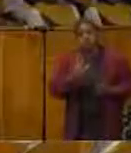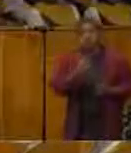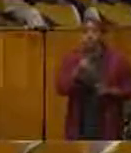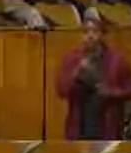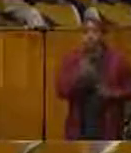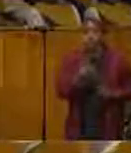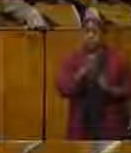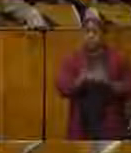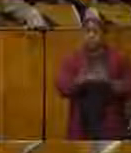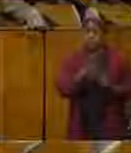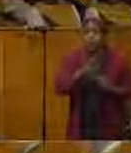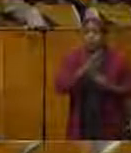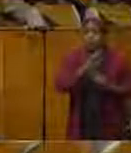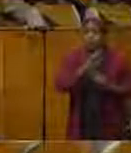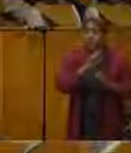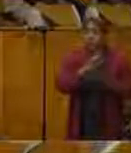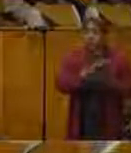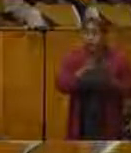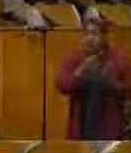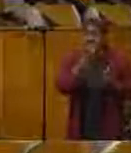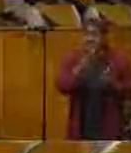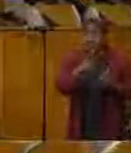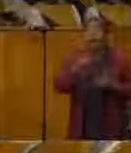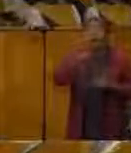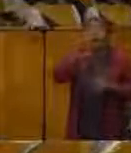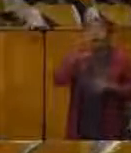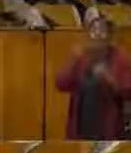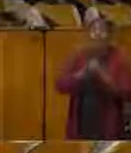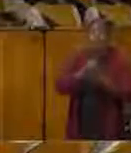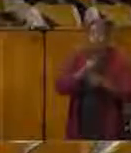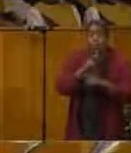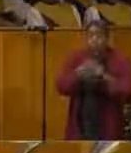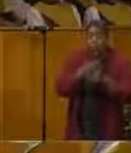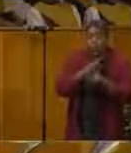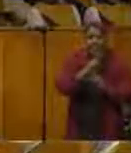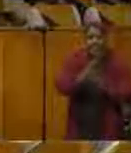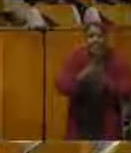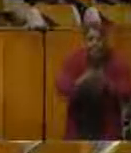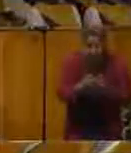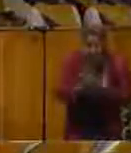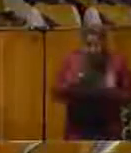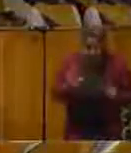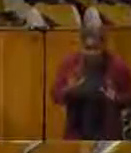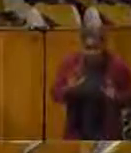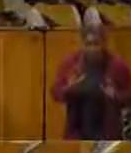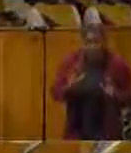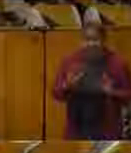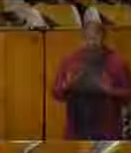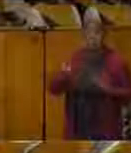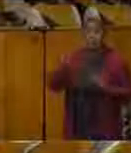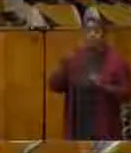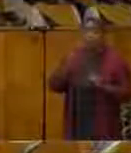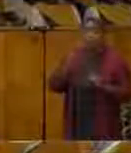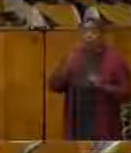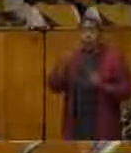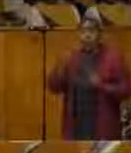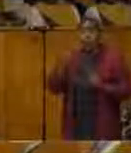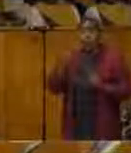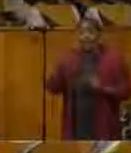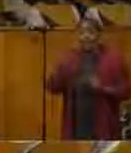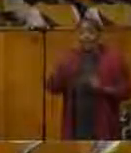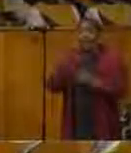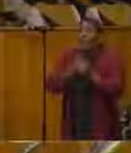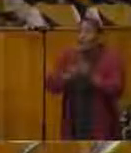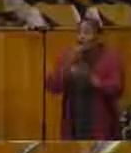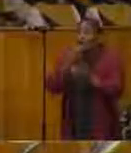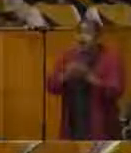John 3:16, for God so loved the world that he gave. James 1:17, every good